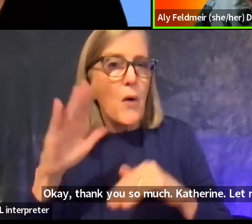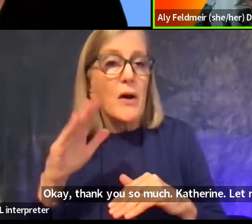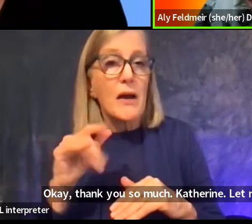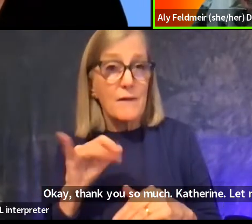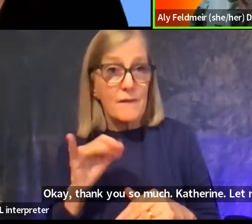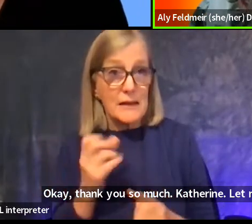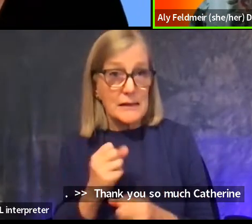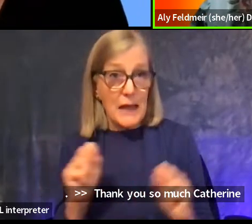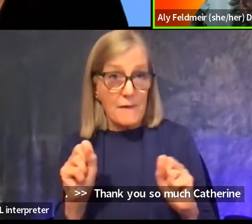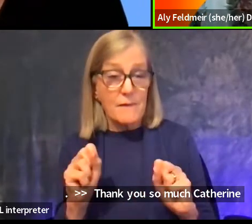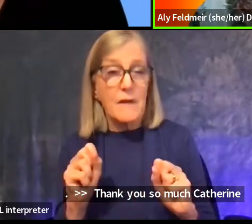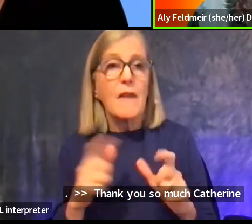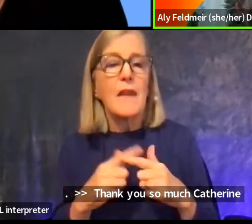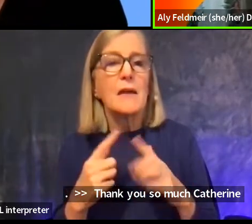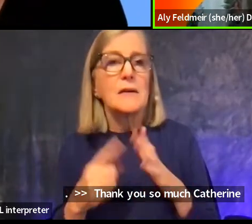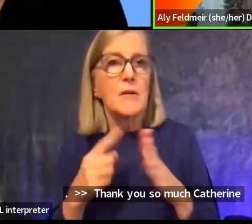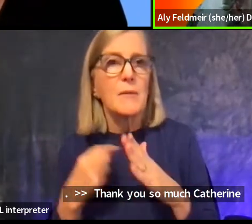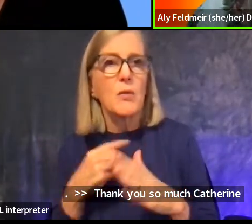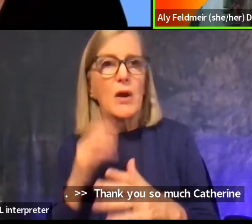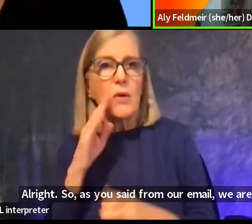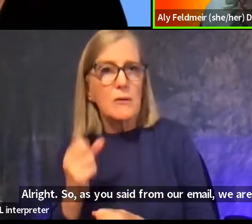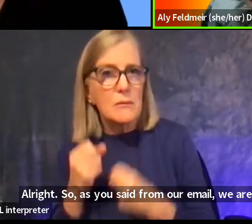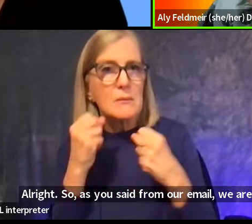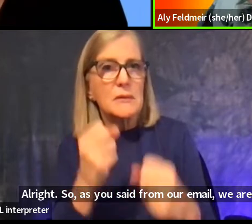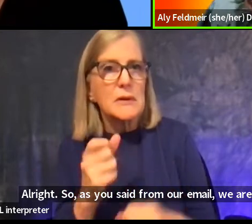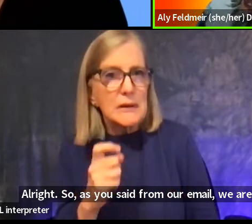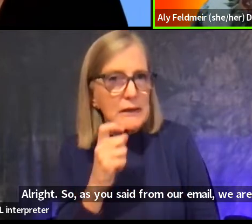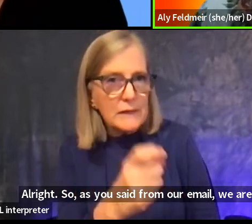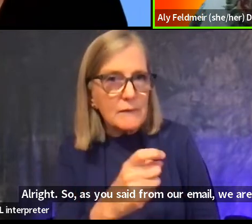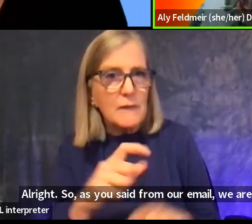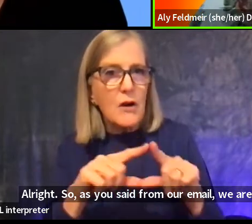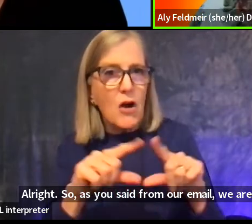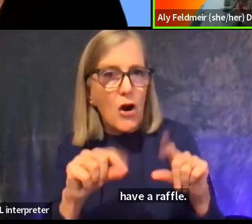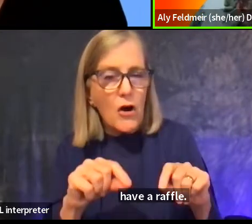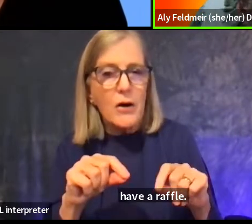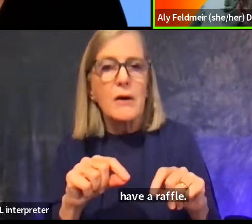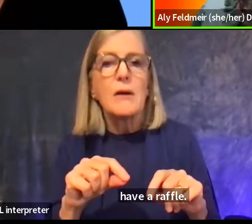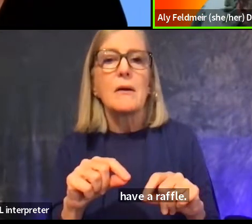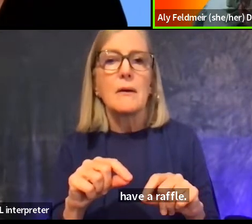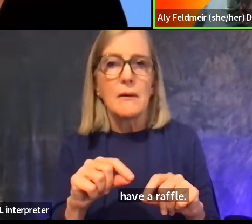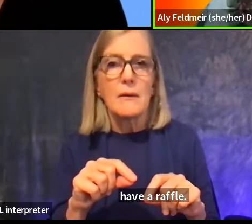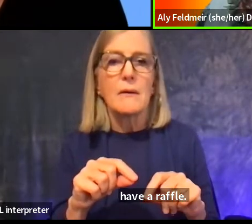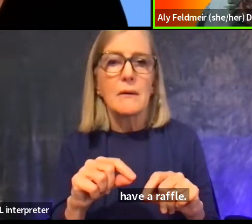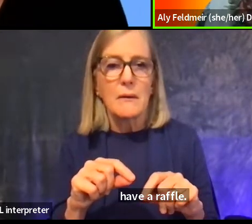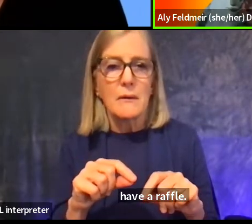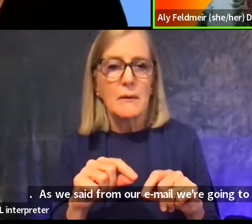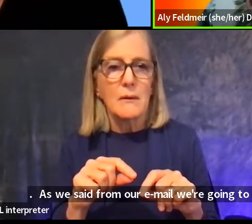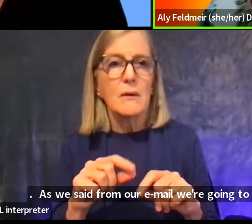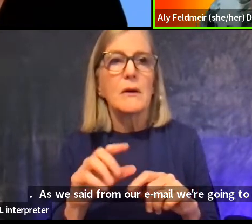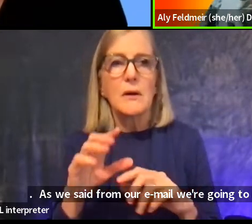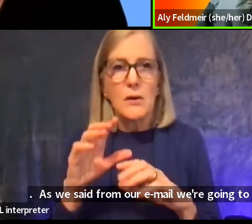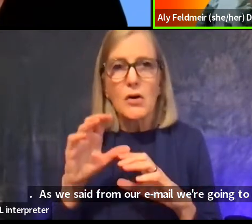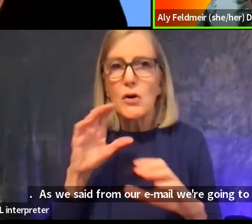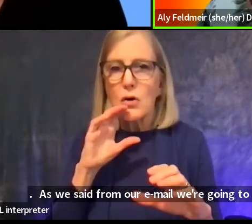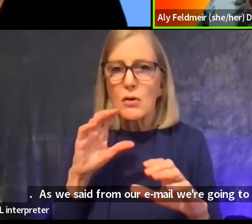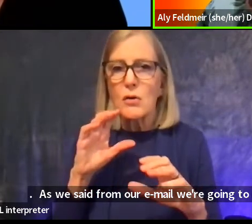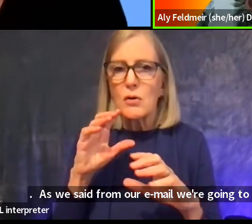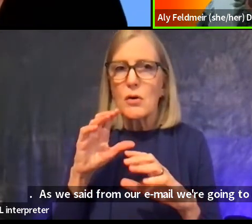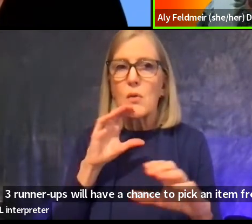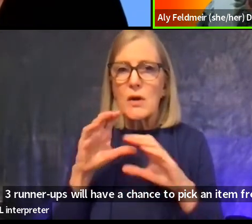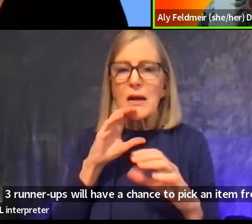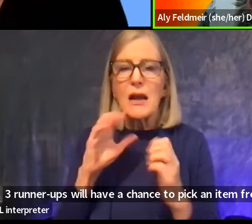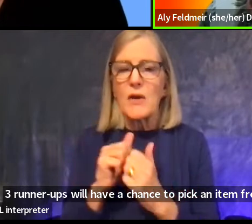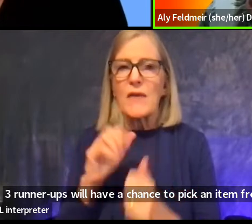we may do a delivery in person, corresponding with the DARC that the DDARC, sorry, that